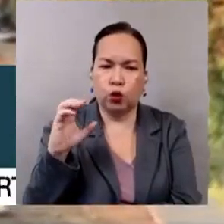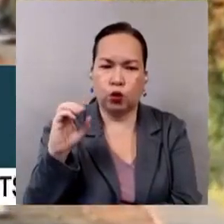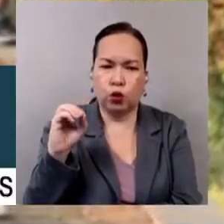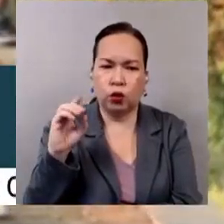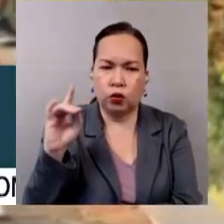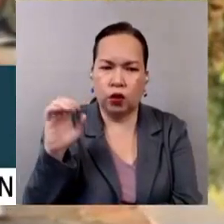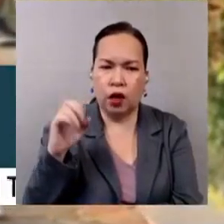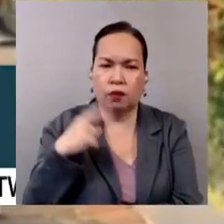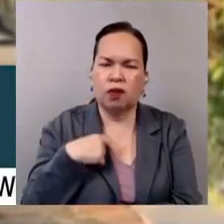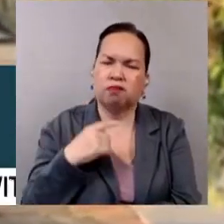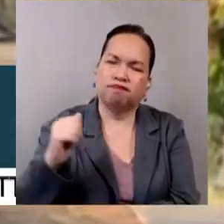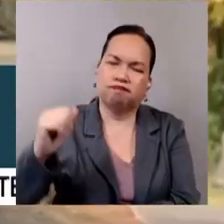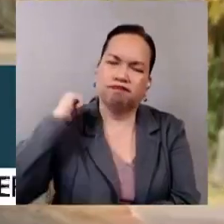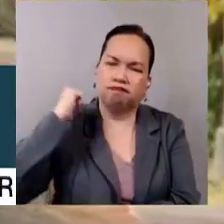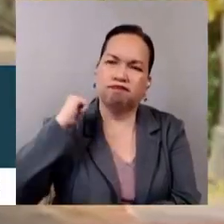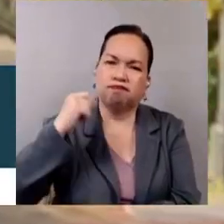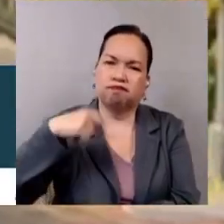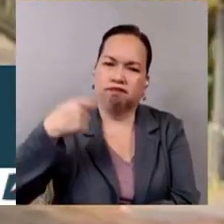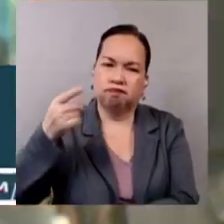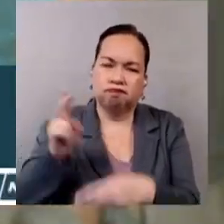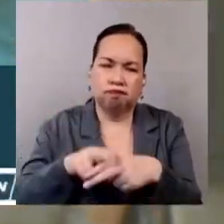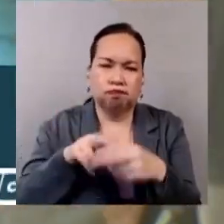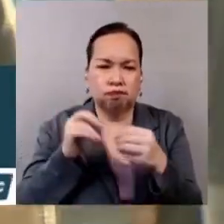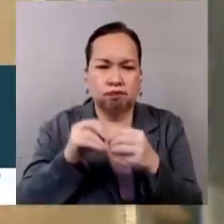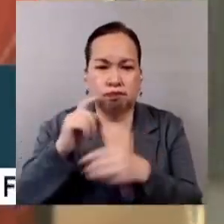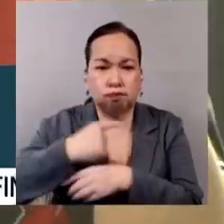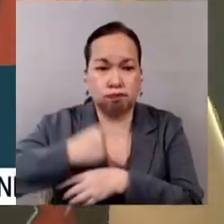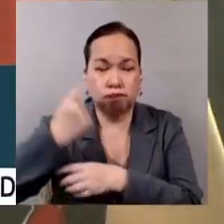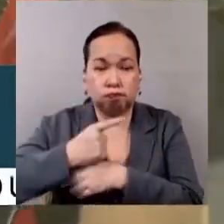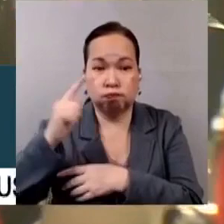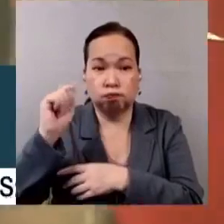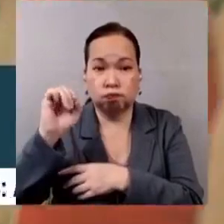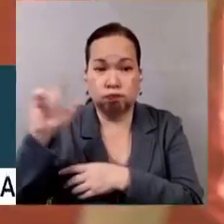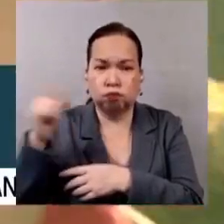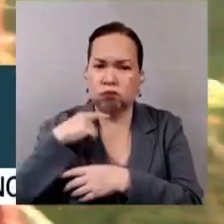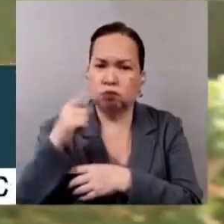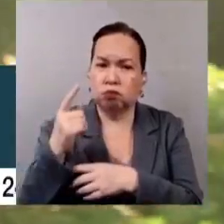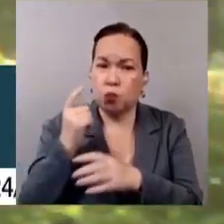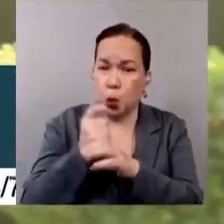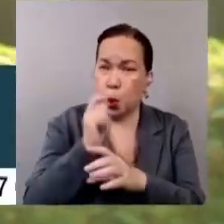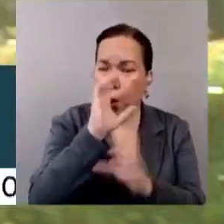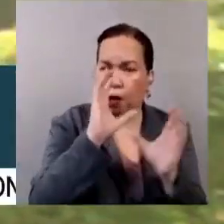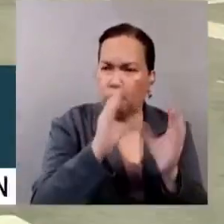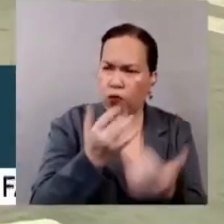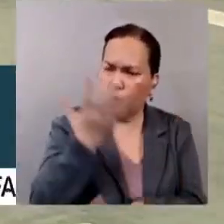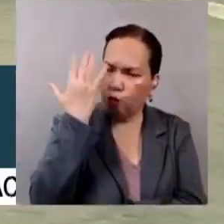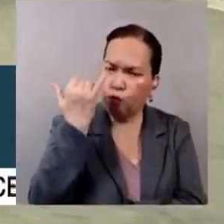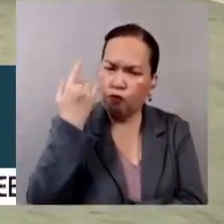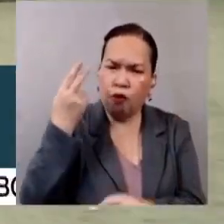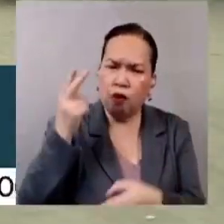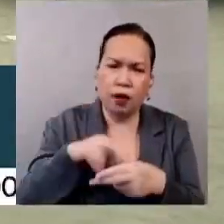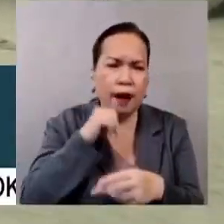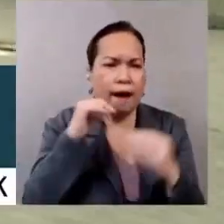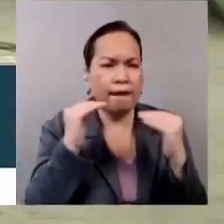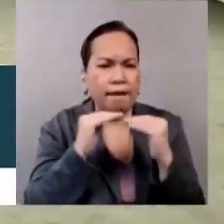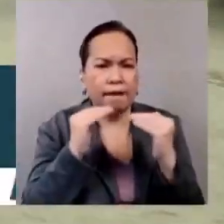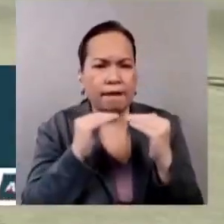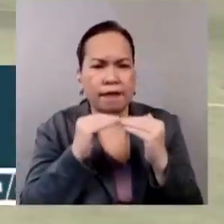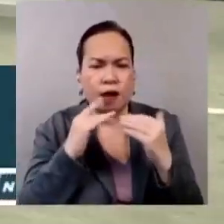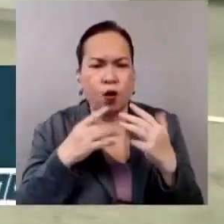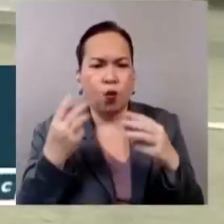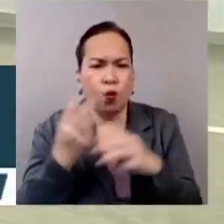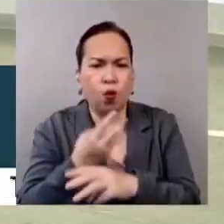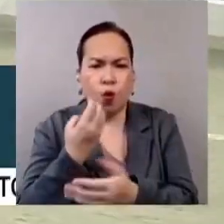Expressway. According to the truckers group, the toll hike is unjustifiable and unfair to motorists given the worsening conditions along